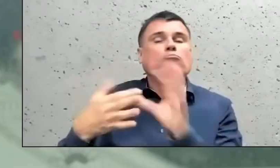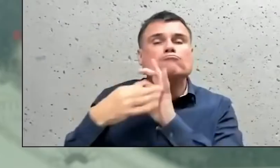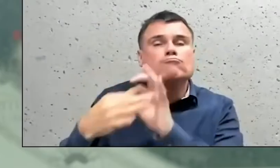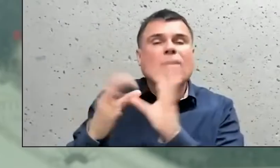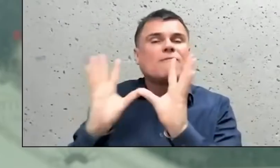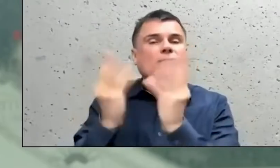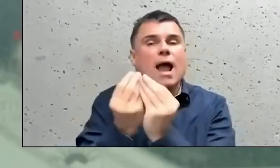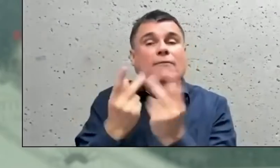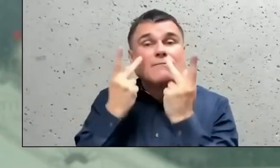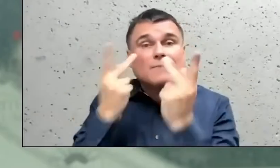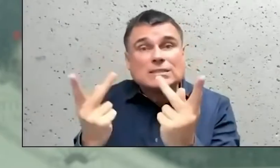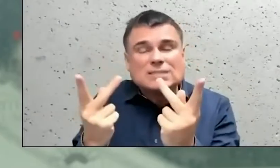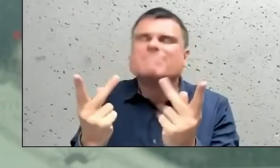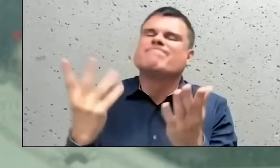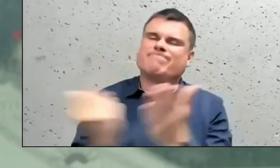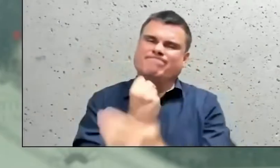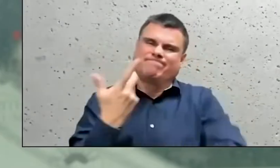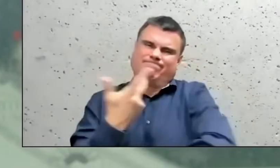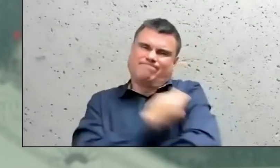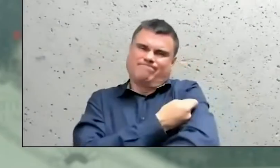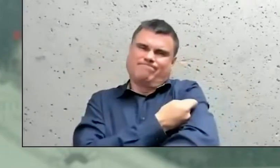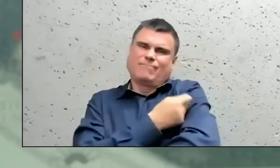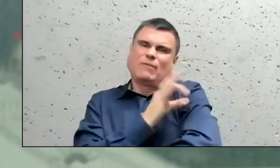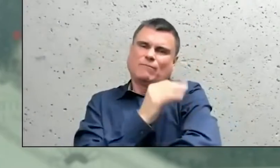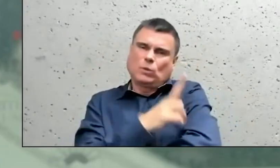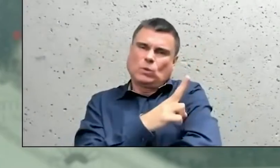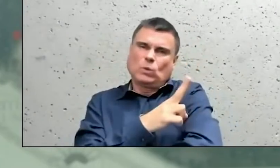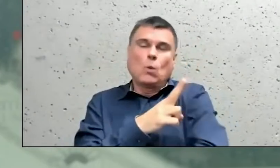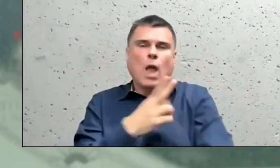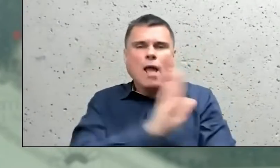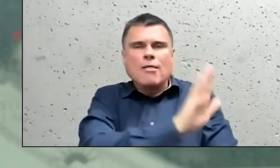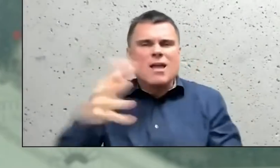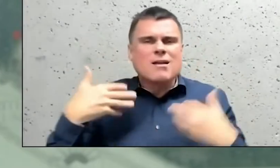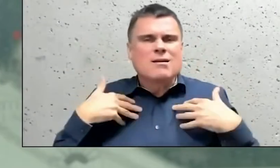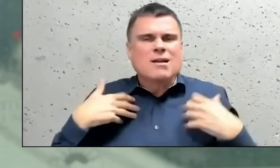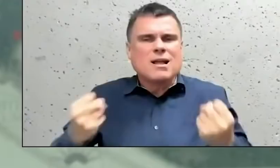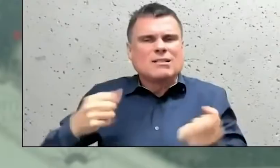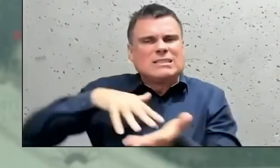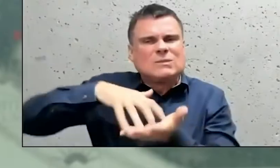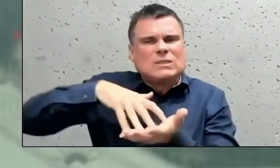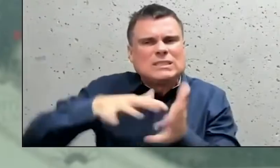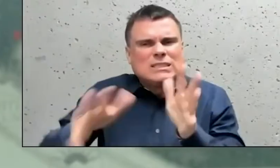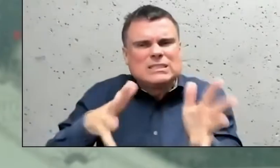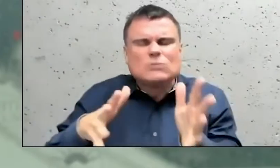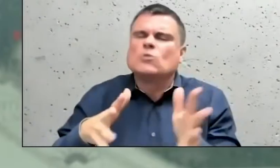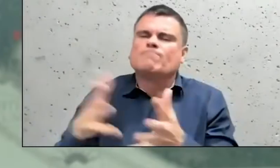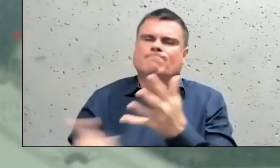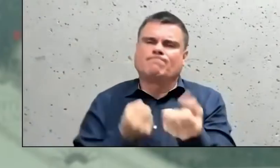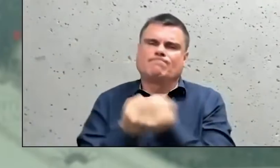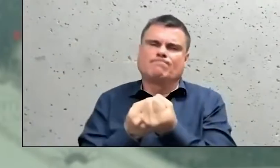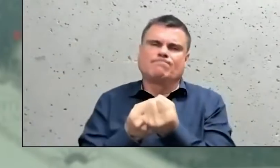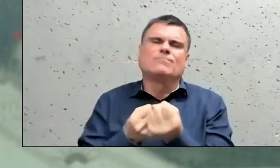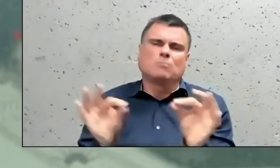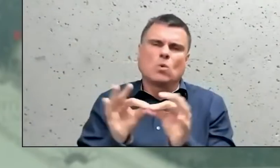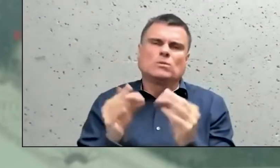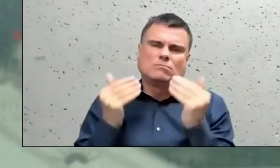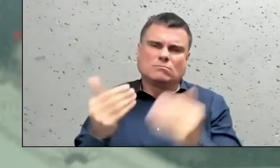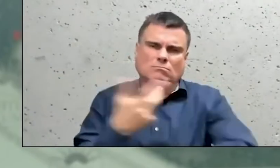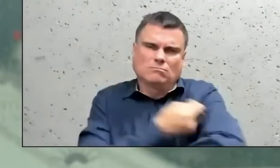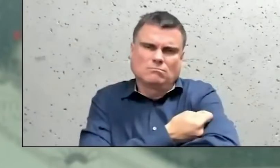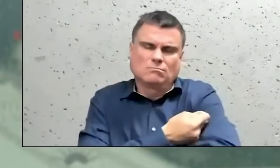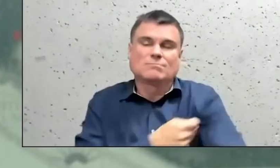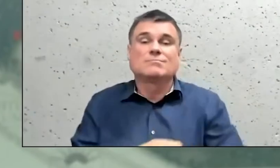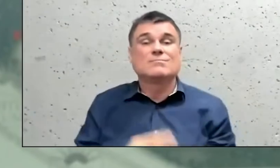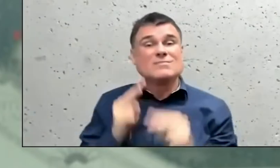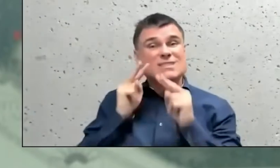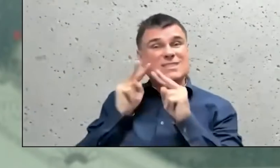family who have compromised immune systems. We've seen the devastating impacts of COVID-19, and this is